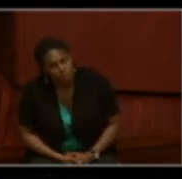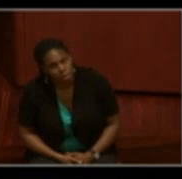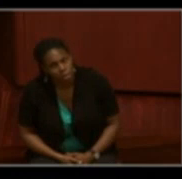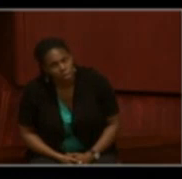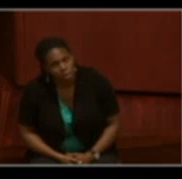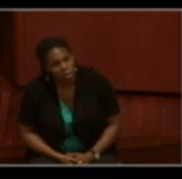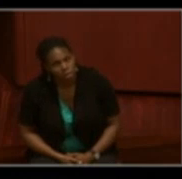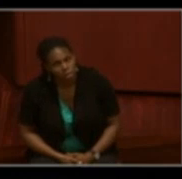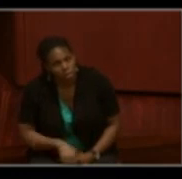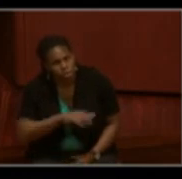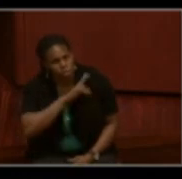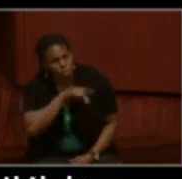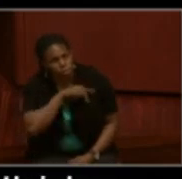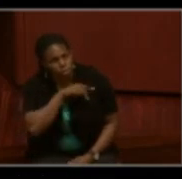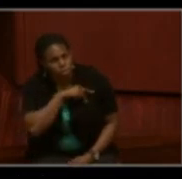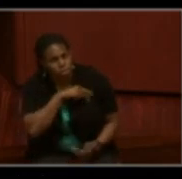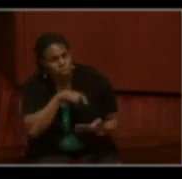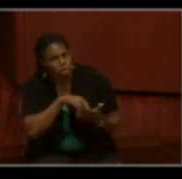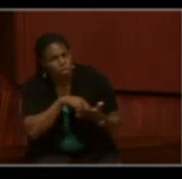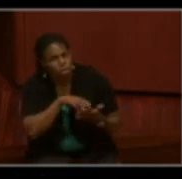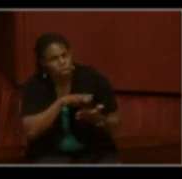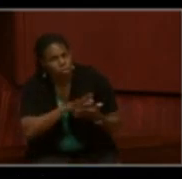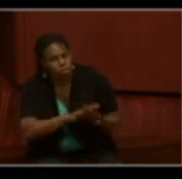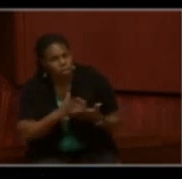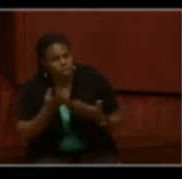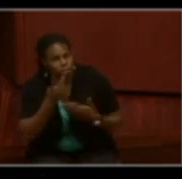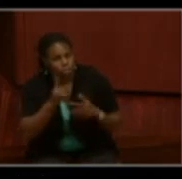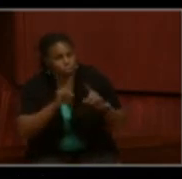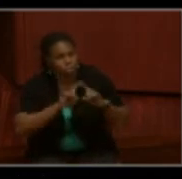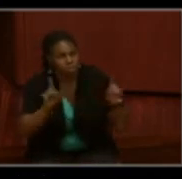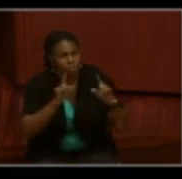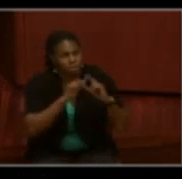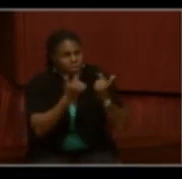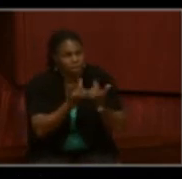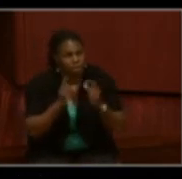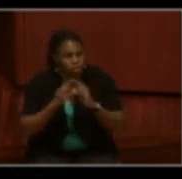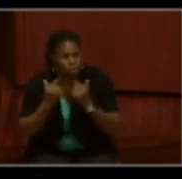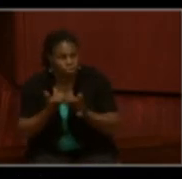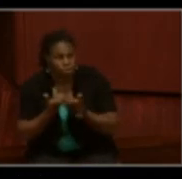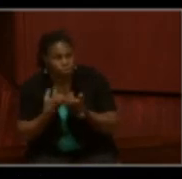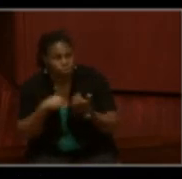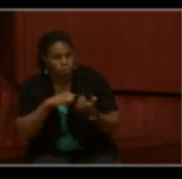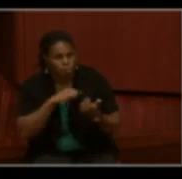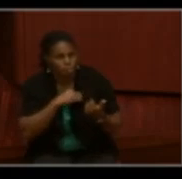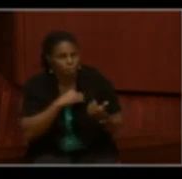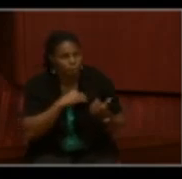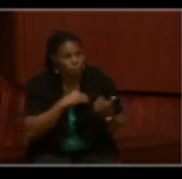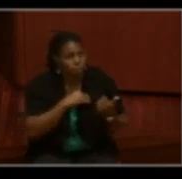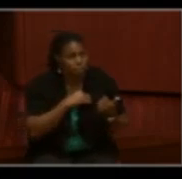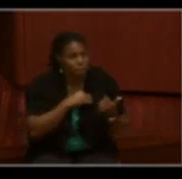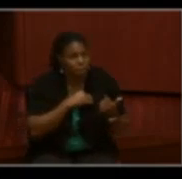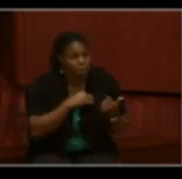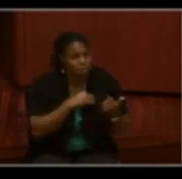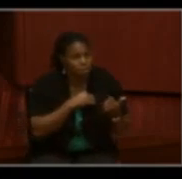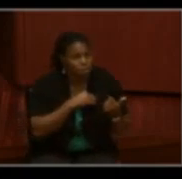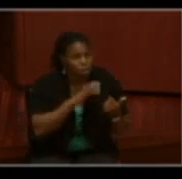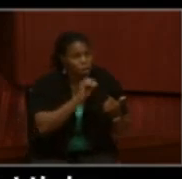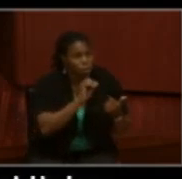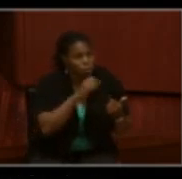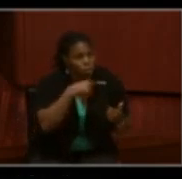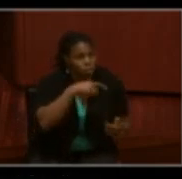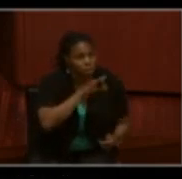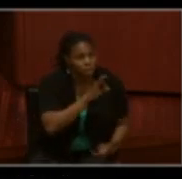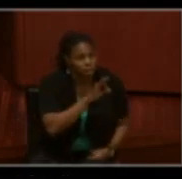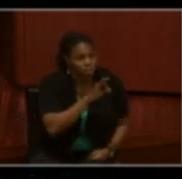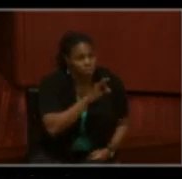Civilian personnel records fall into two different categories. We have official personnel holders, or OPS,